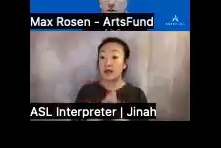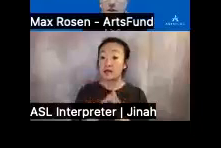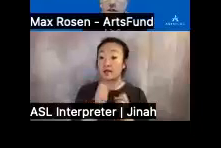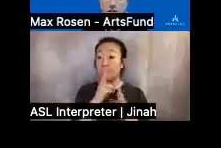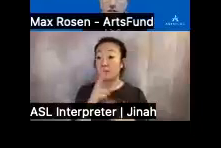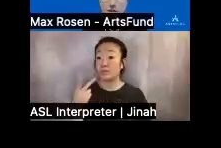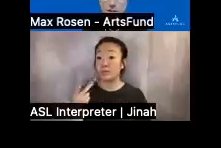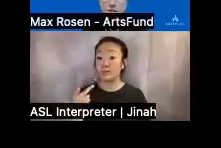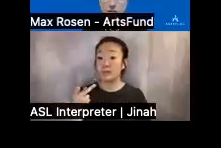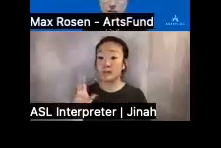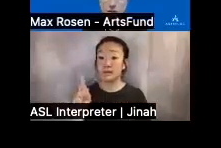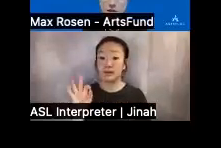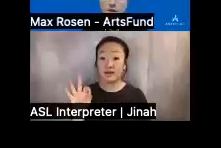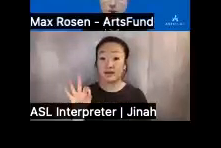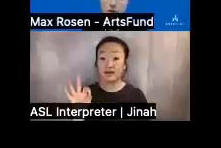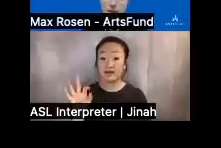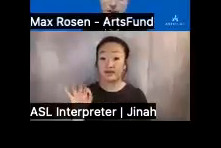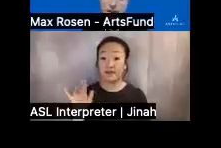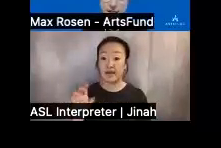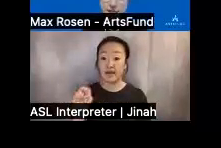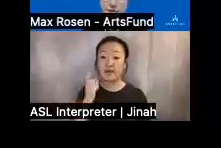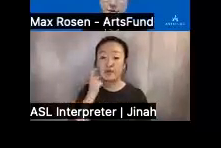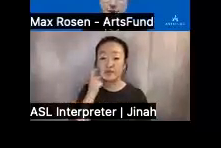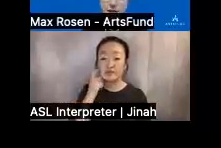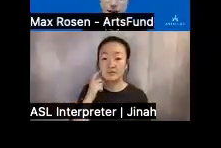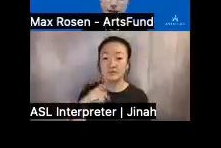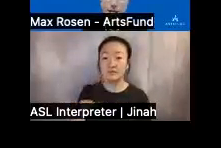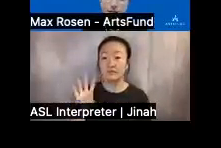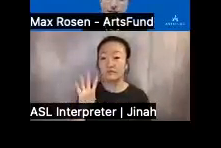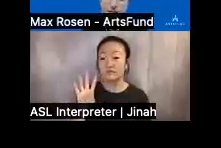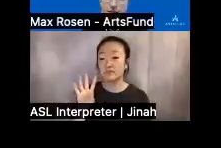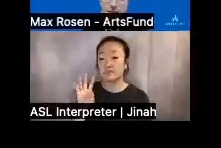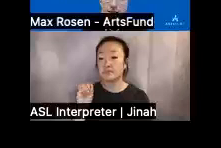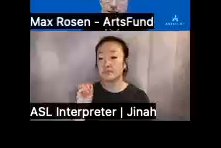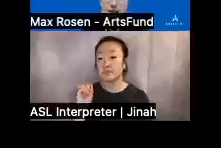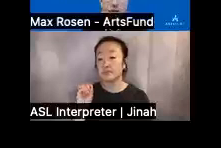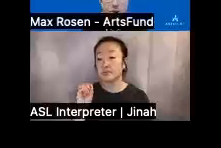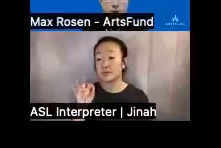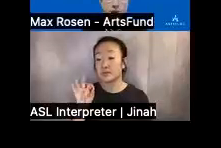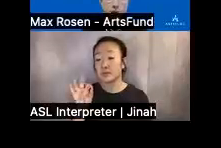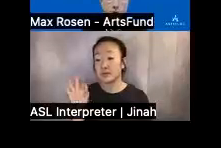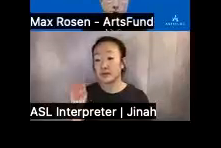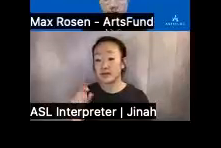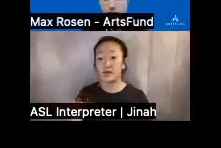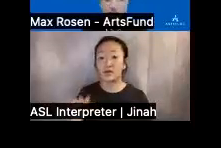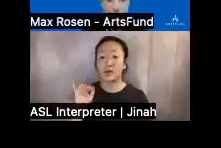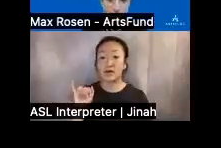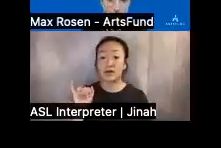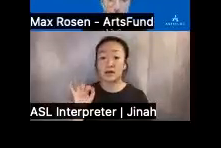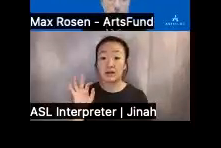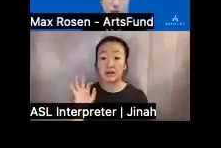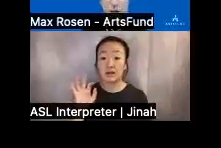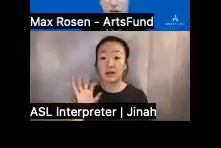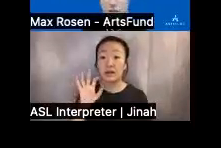of your organization's most recent Form 990 or 990EZ. If you are not able to provide a